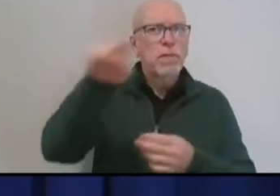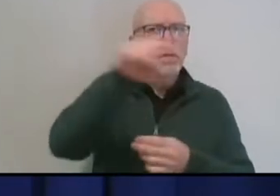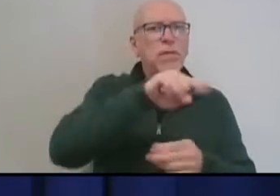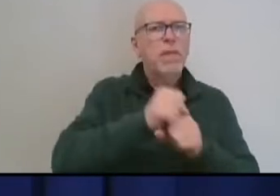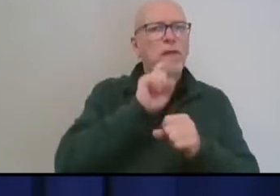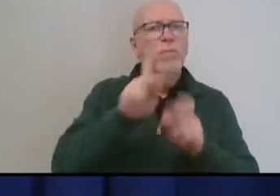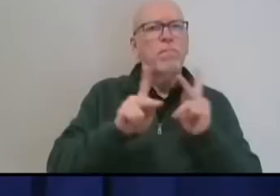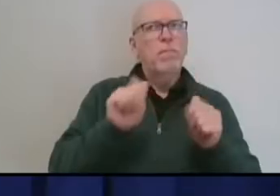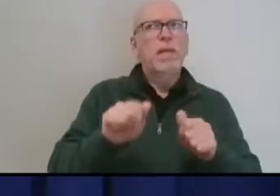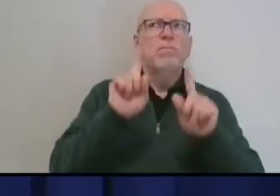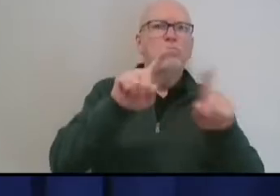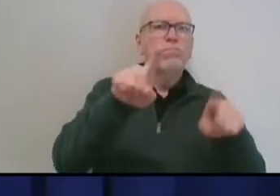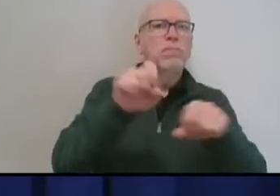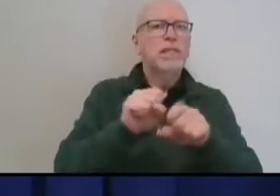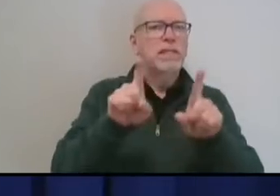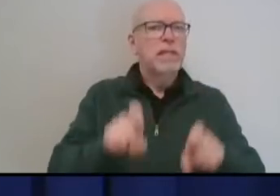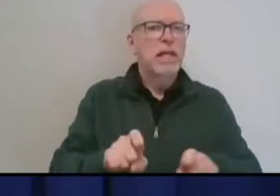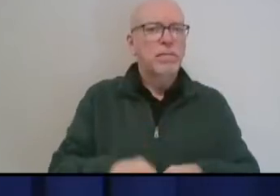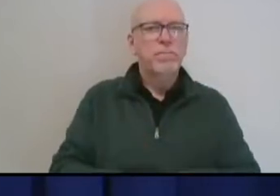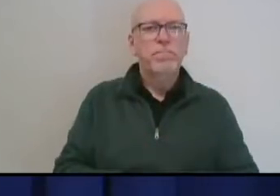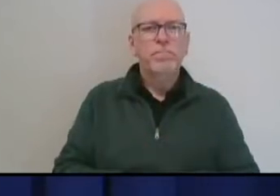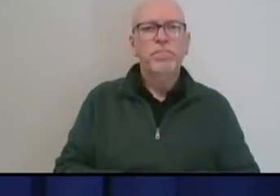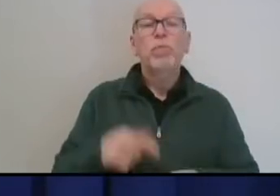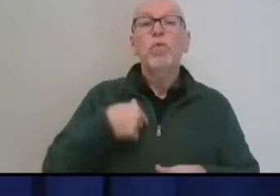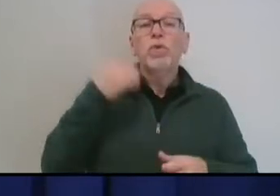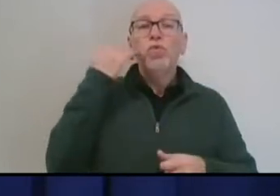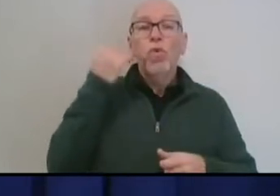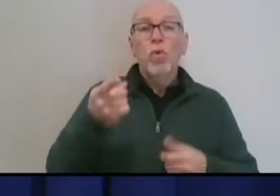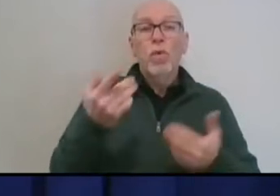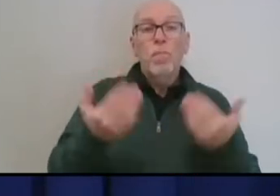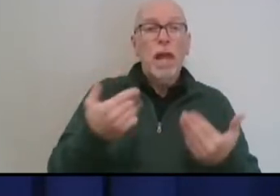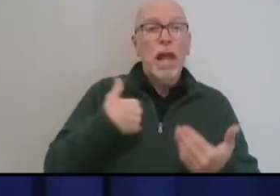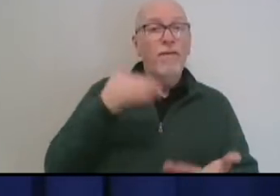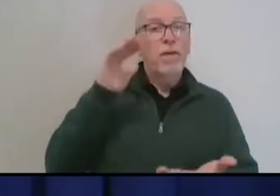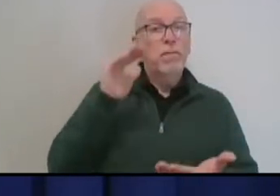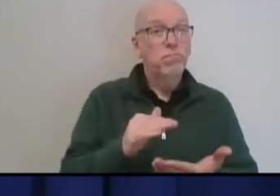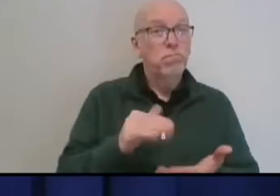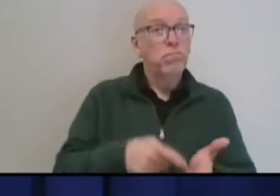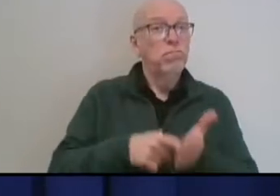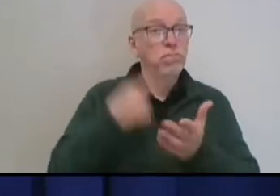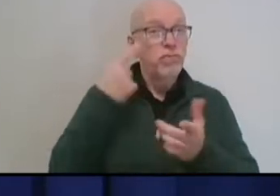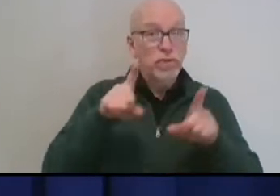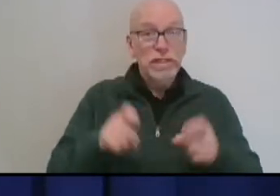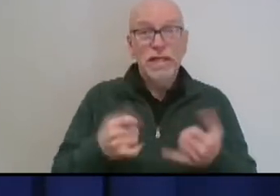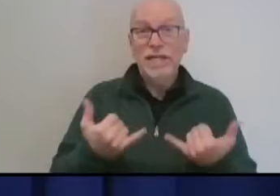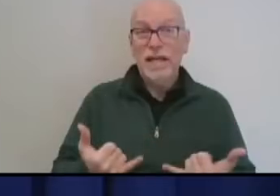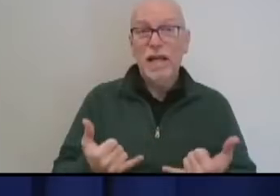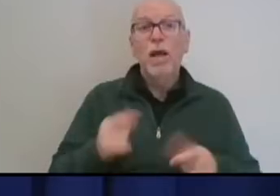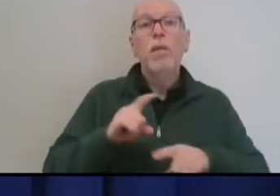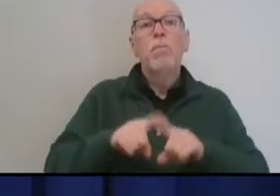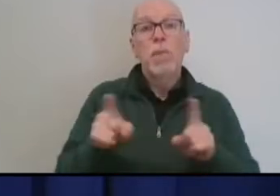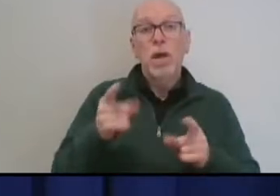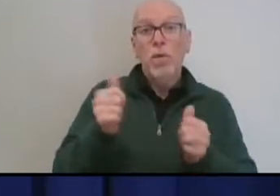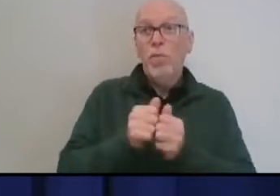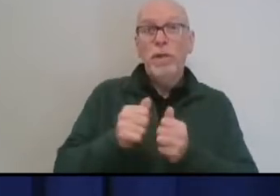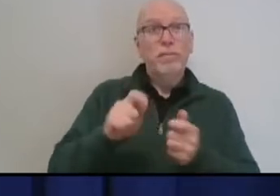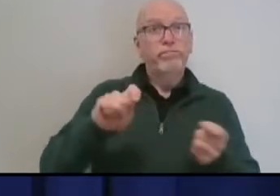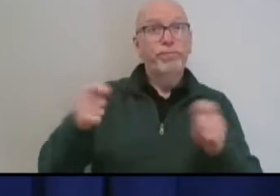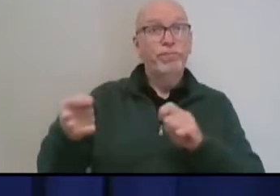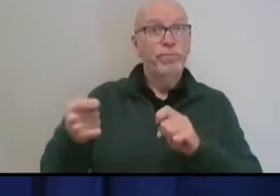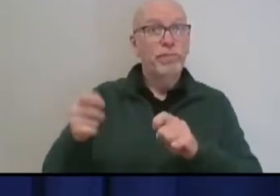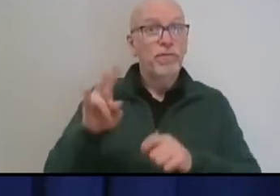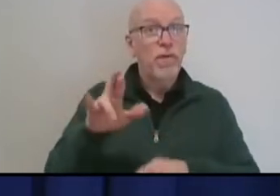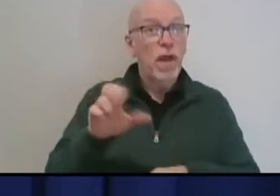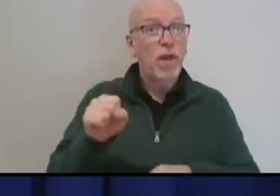testing for their communities. We know that there may be a lull in demand for testing right now, but with variants emerging and becoming a growing